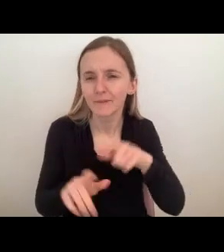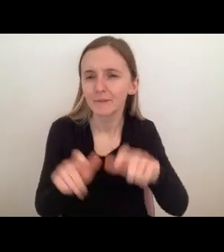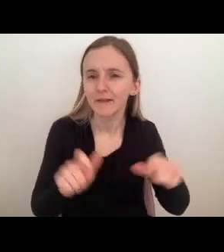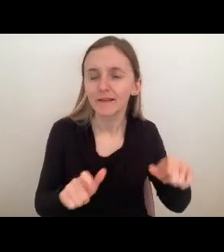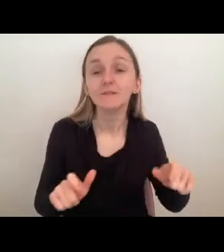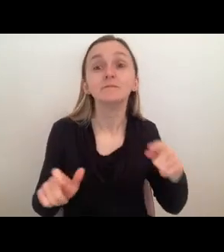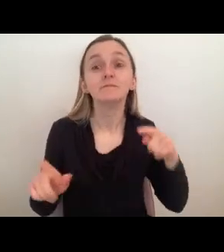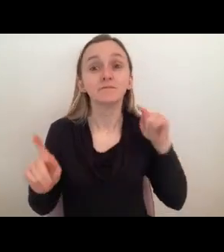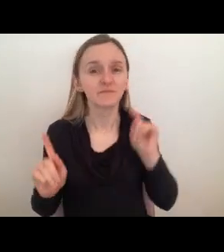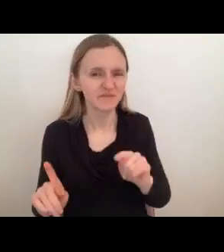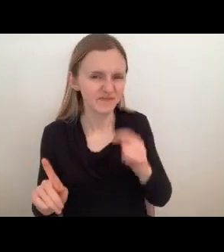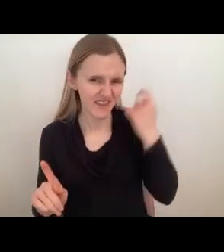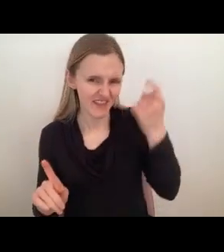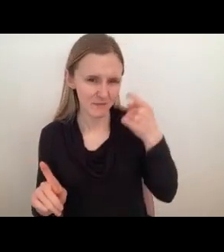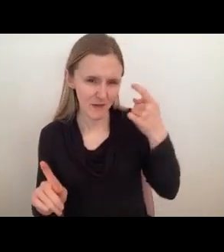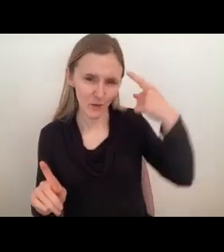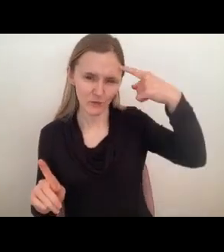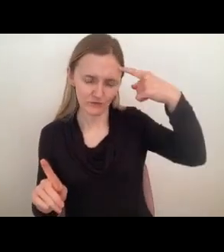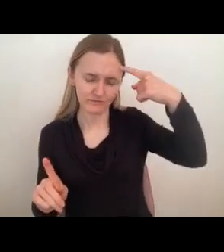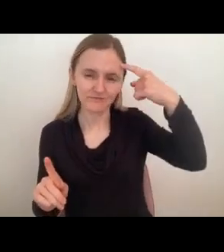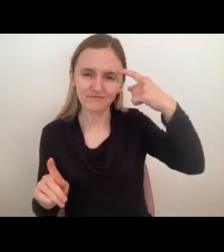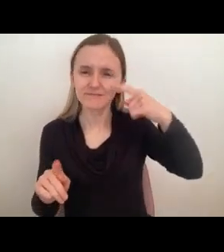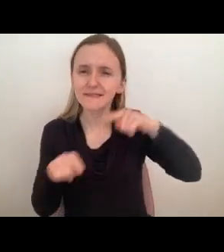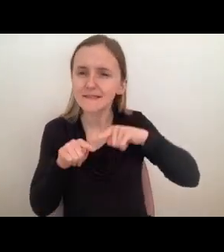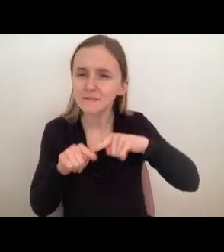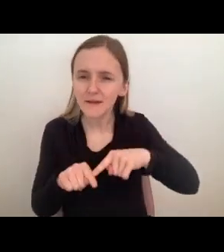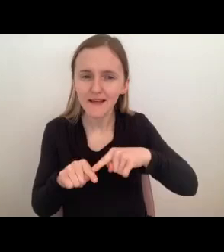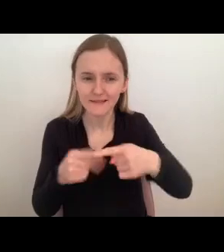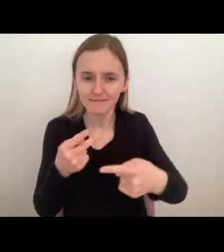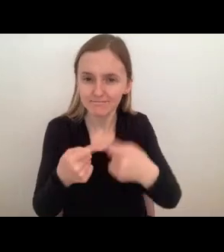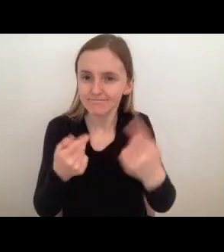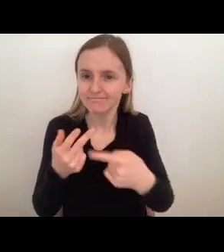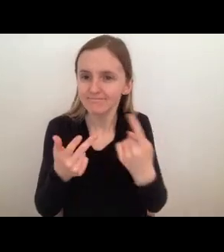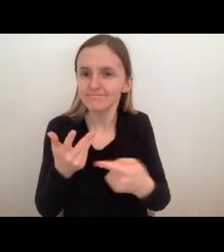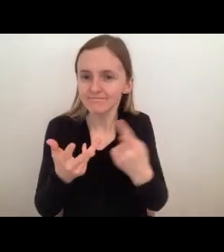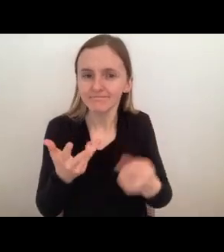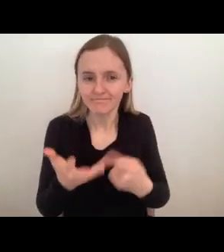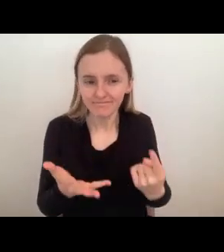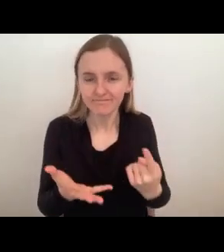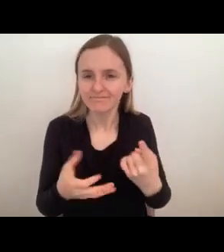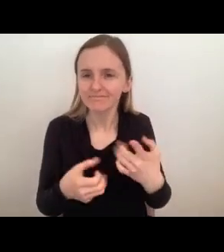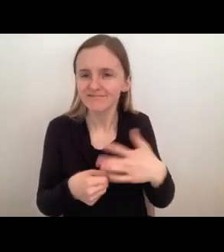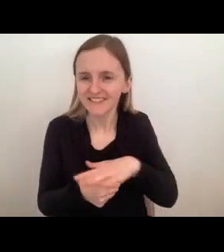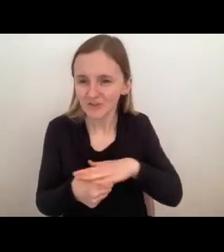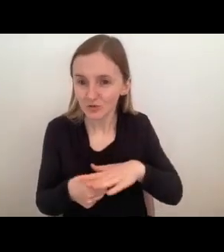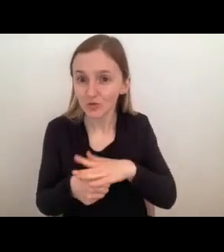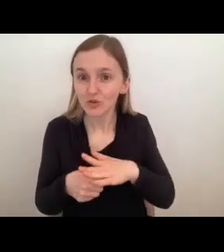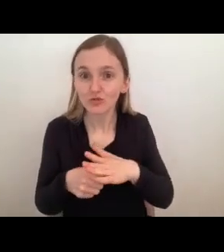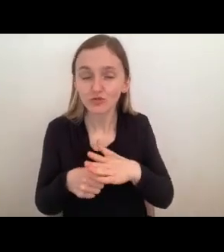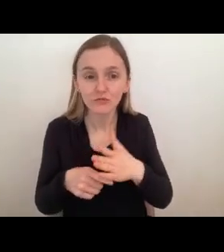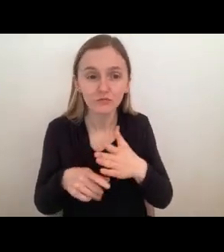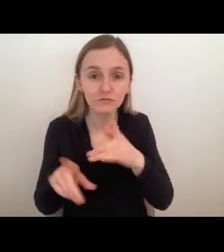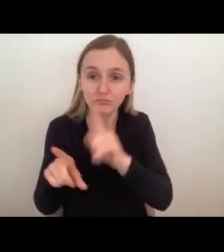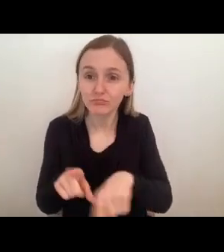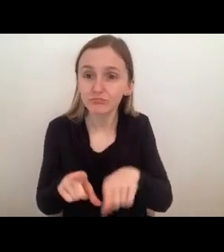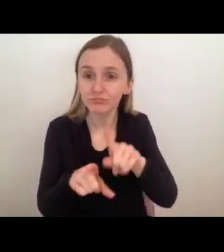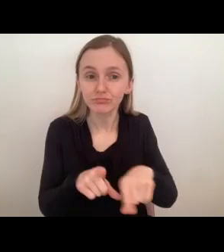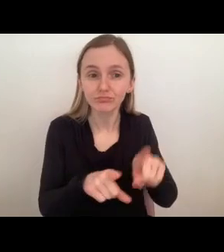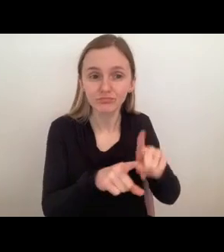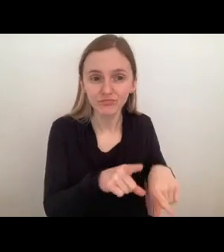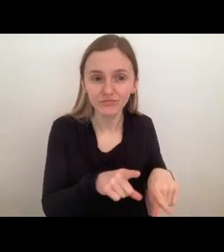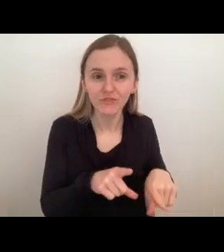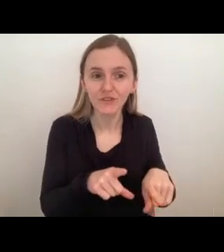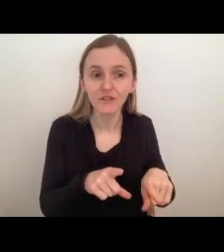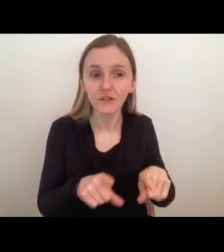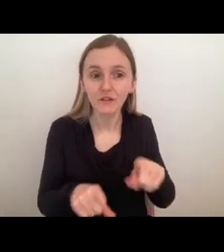cognitive equalizing, and dependent on all of those factors, dependent on situation to situation, environment to environment, they